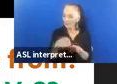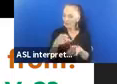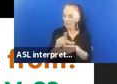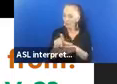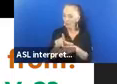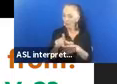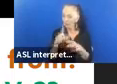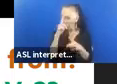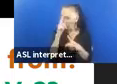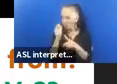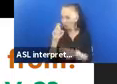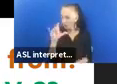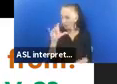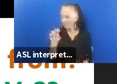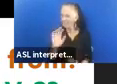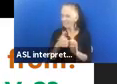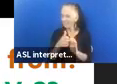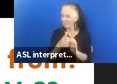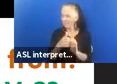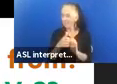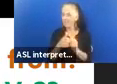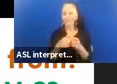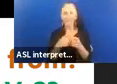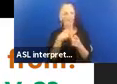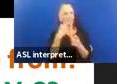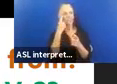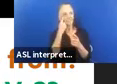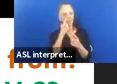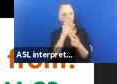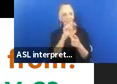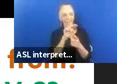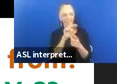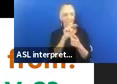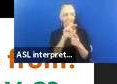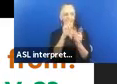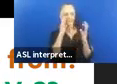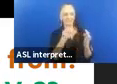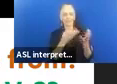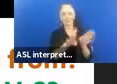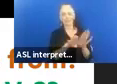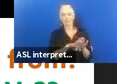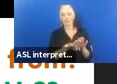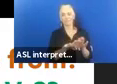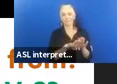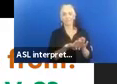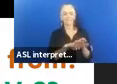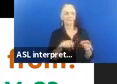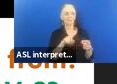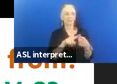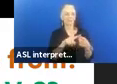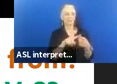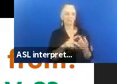Ellen? I think that's up to Ellen. Right.